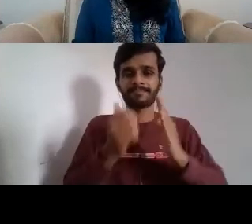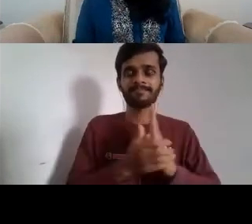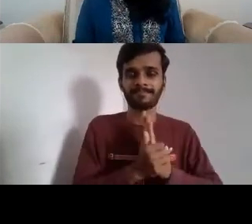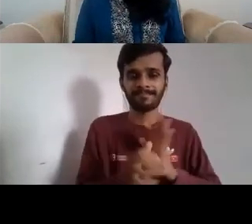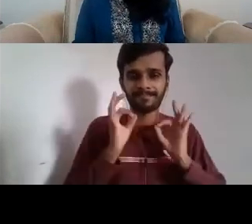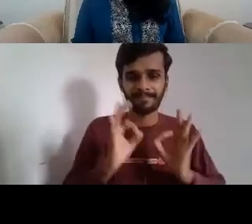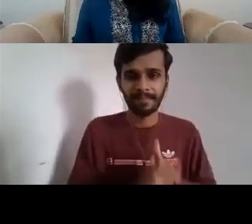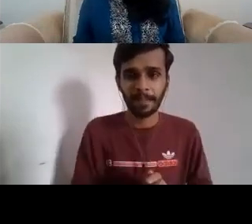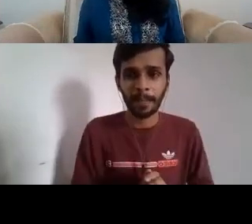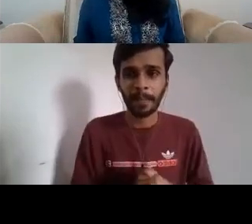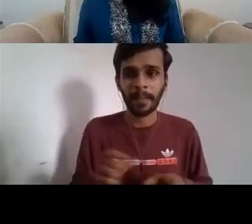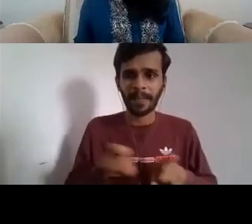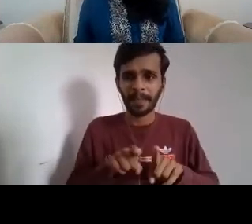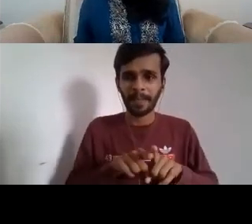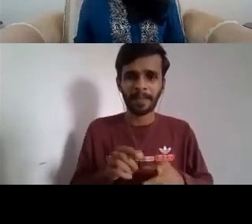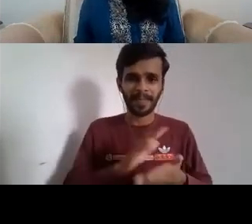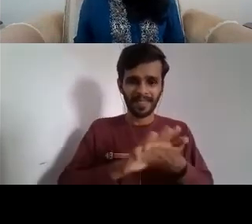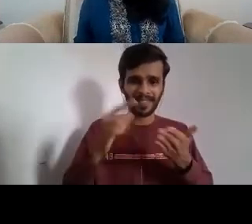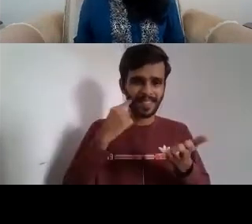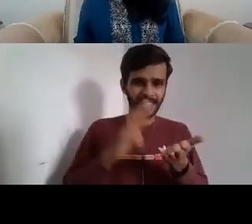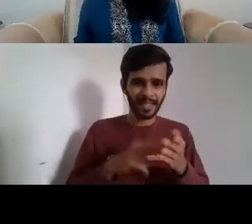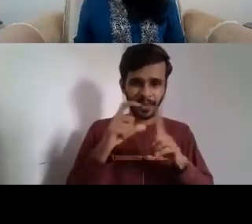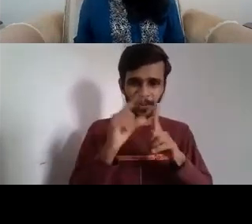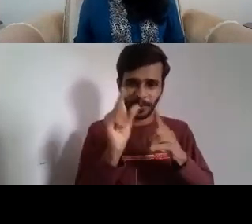like we do in Hindustani classical music.